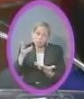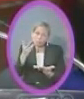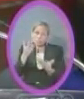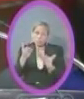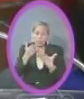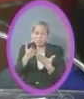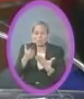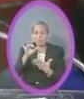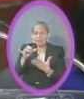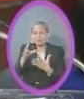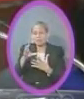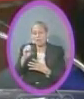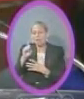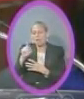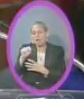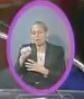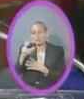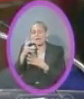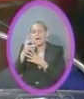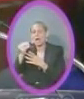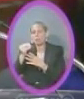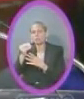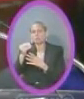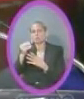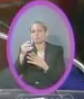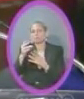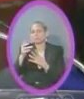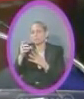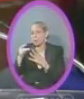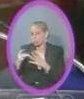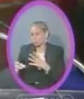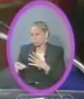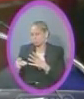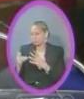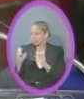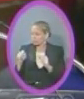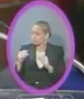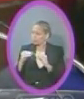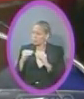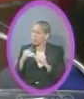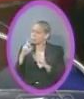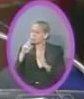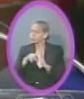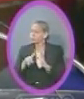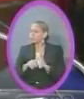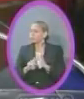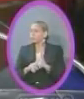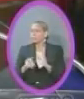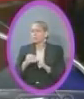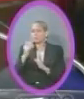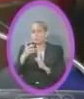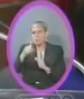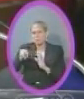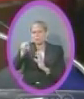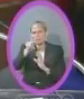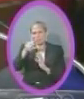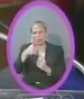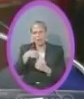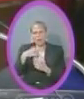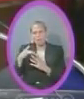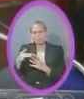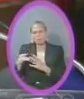this opting out option needs to be further explored. Perhaps students and the public should know that they have this